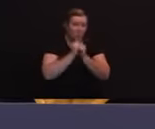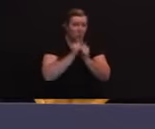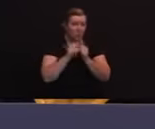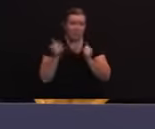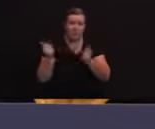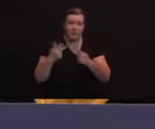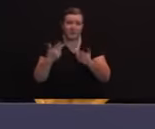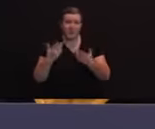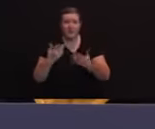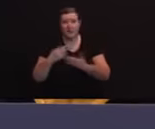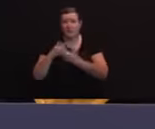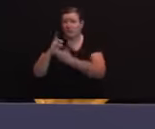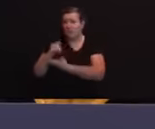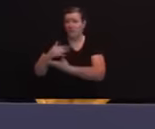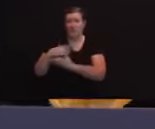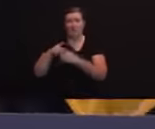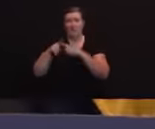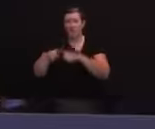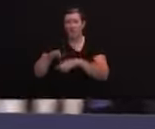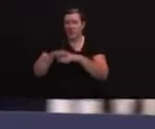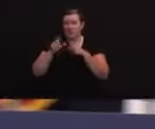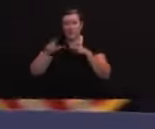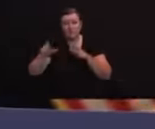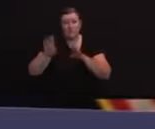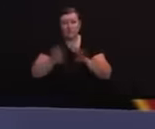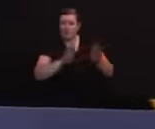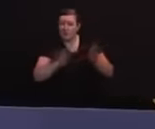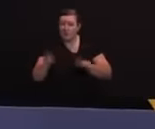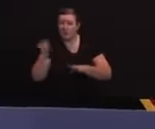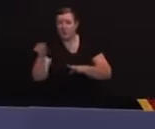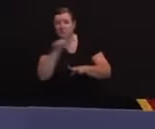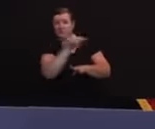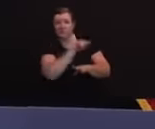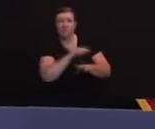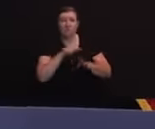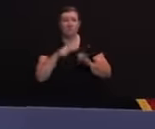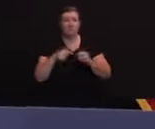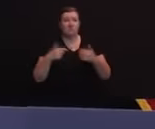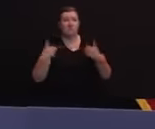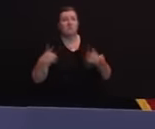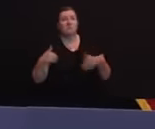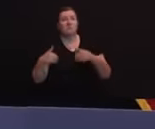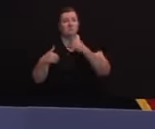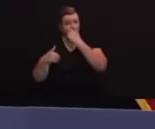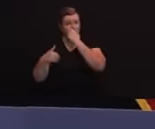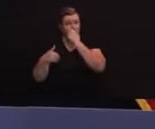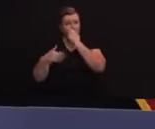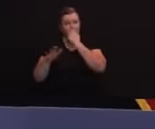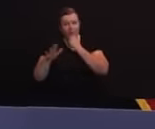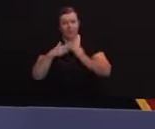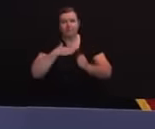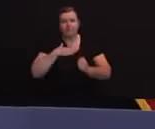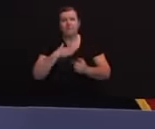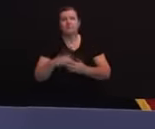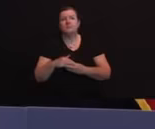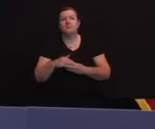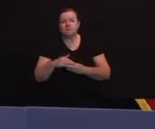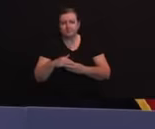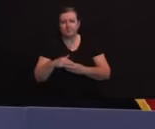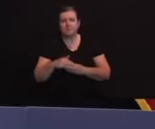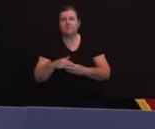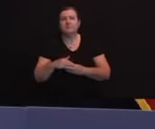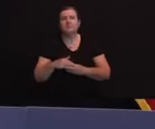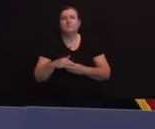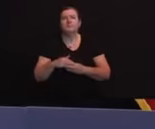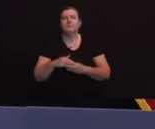people's behaviors. This is a transmissible, a very transmissible virus.